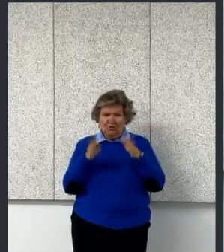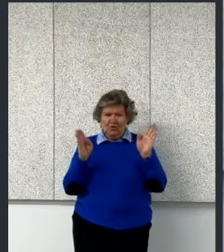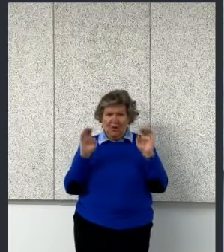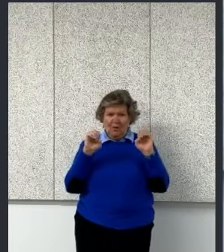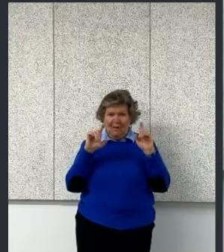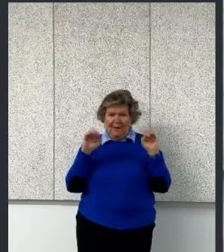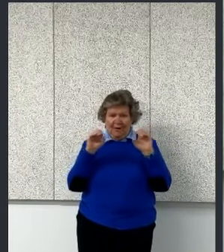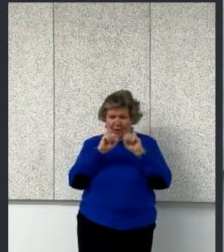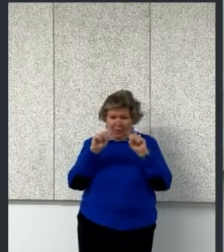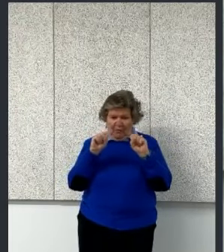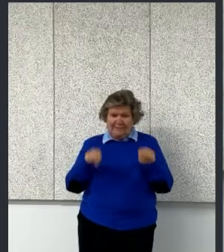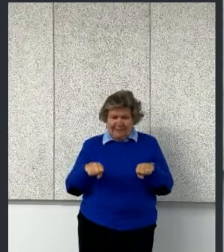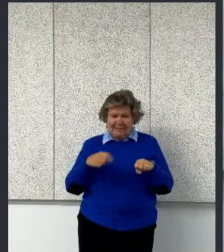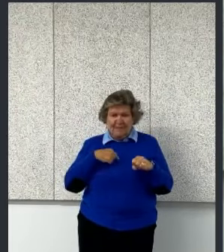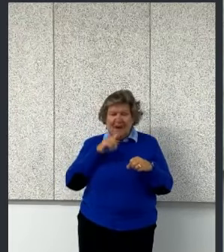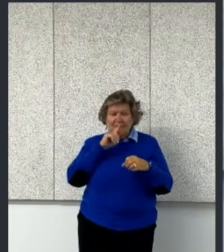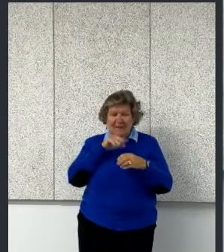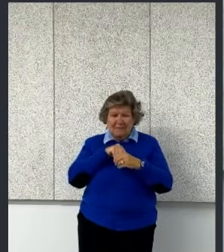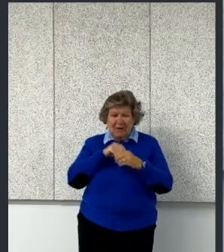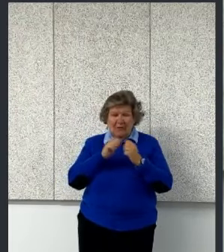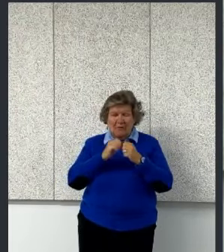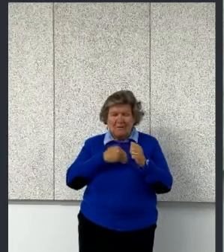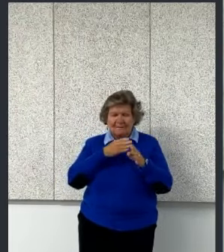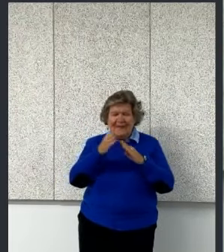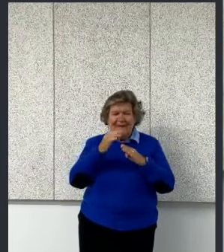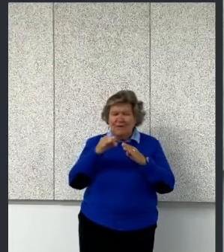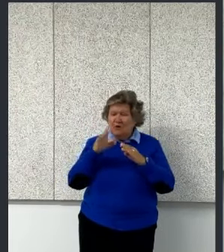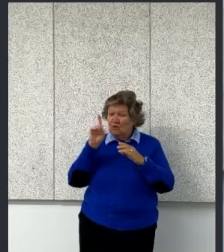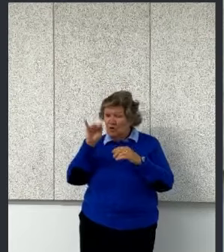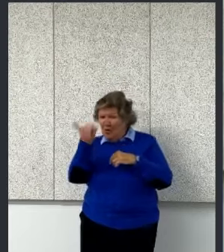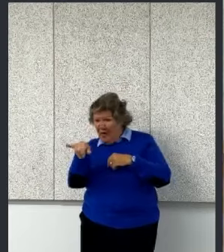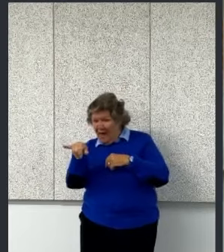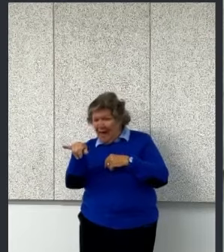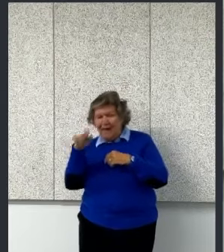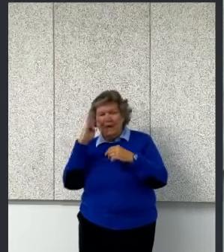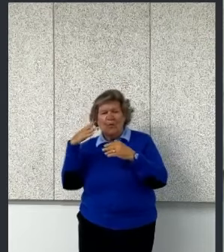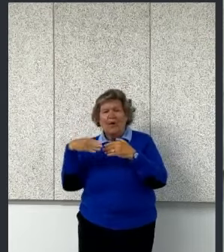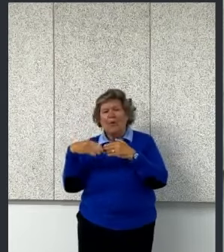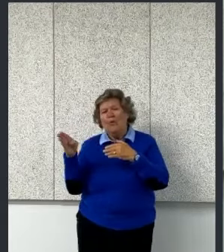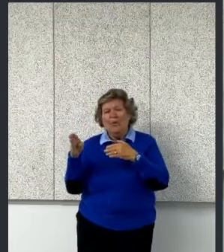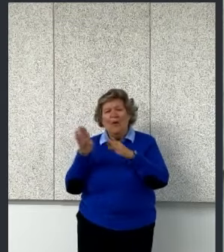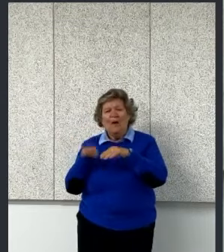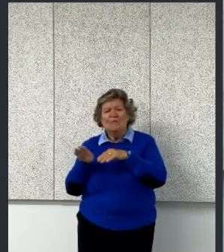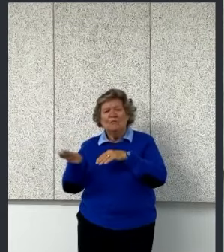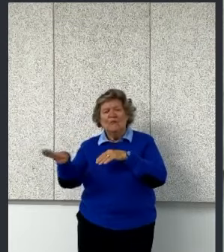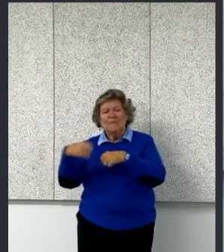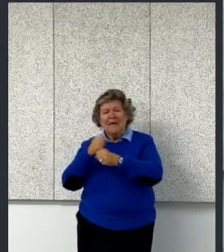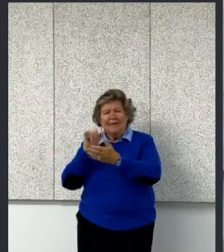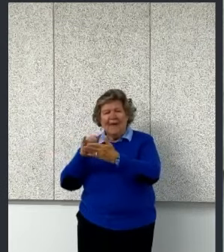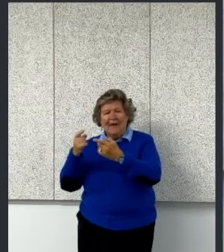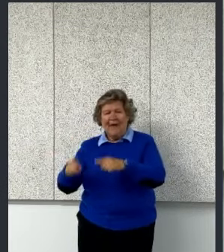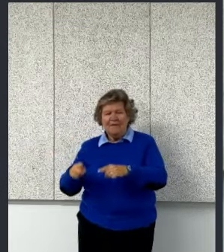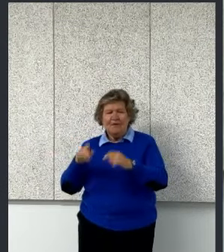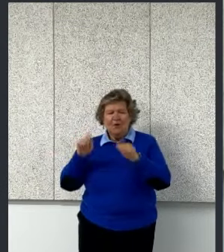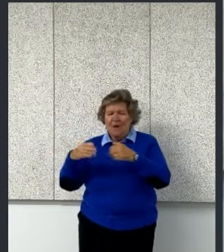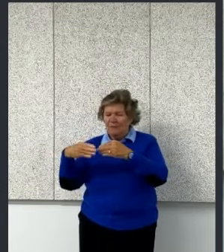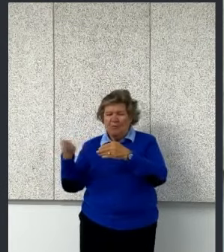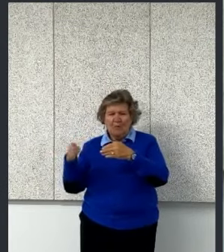my entire career in, I couldn't say if you push this one lever, it will unlock everything else. It's got to be